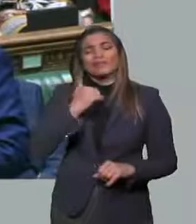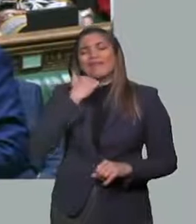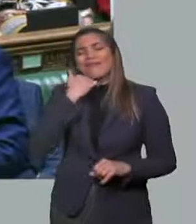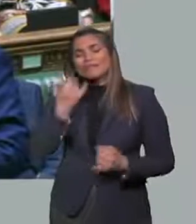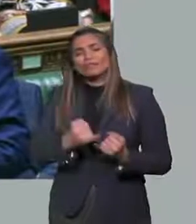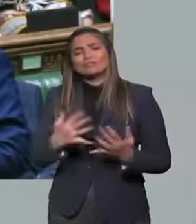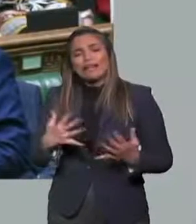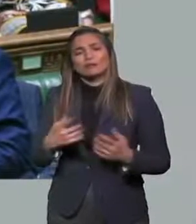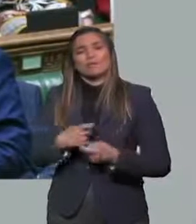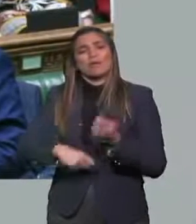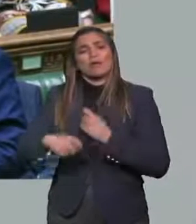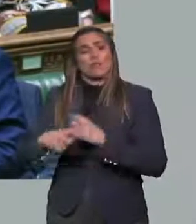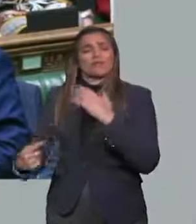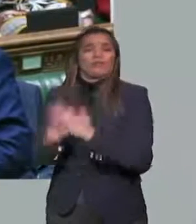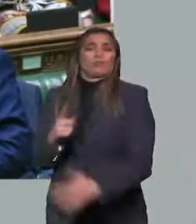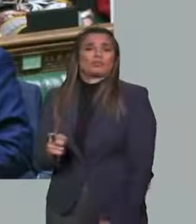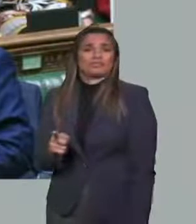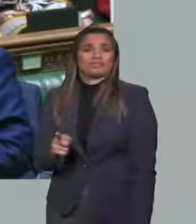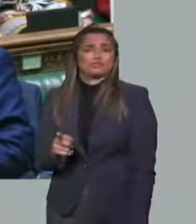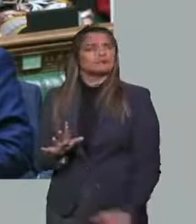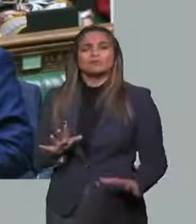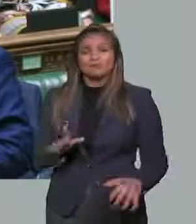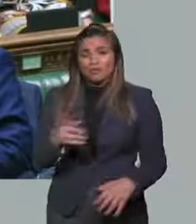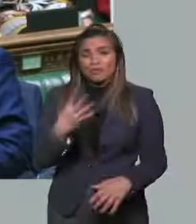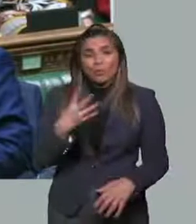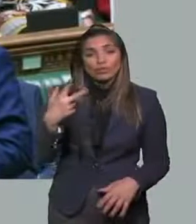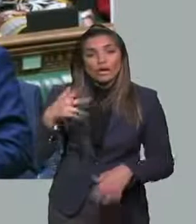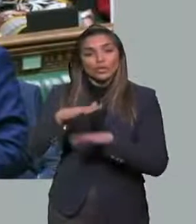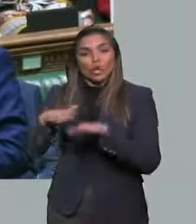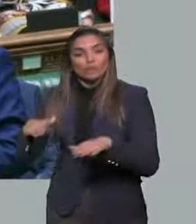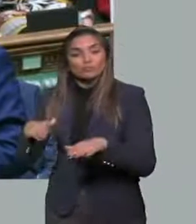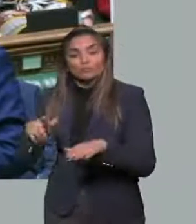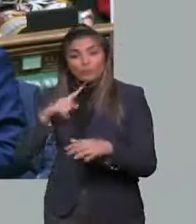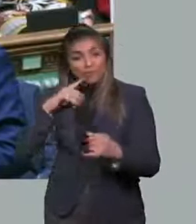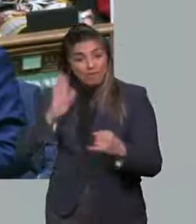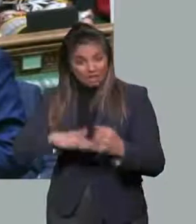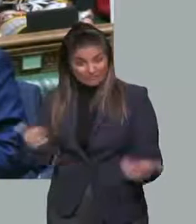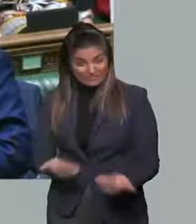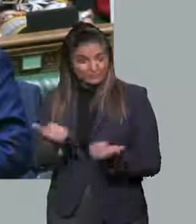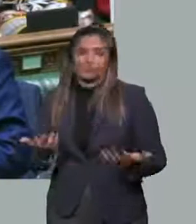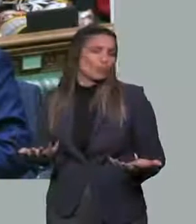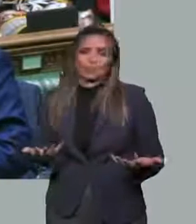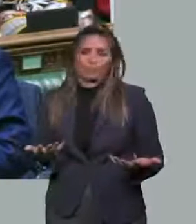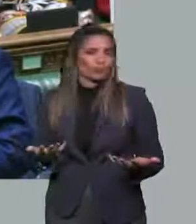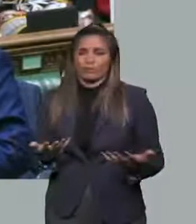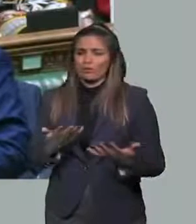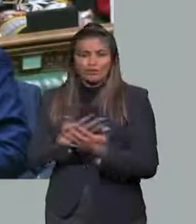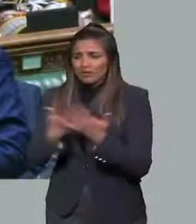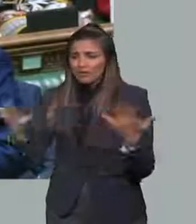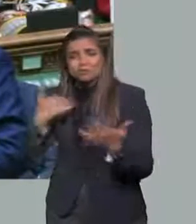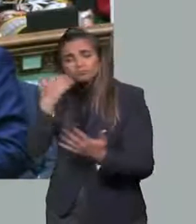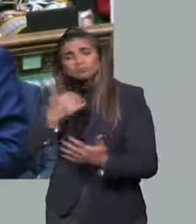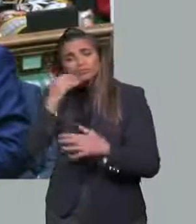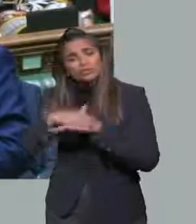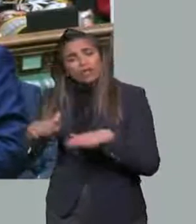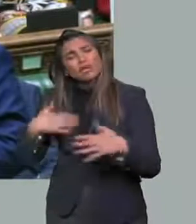a refugee from the war in Ukraine. These 48 children will not be the last who need sanctuary and safety. Surely the Deputy